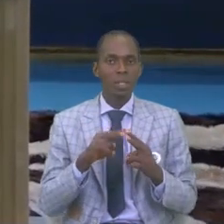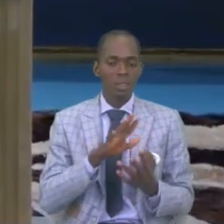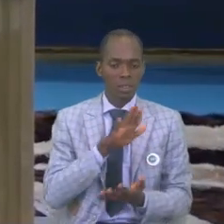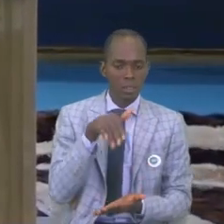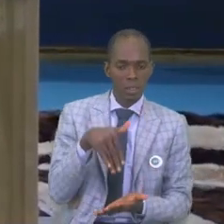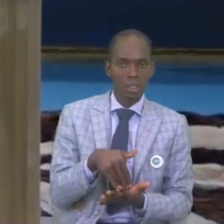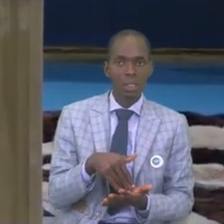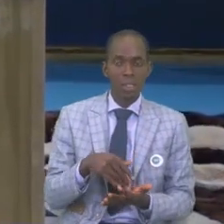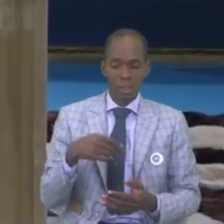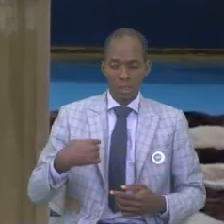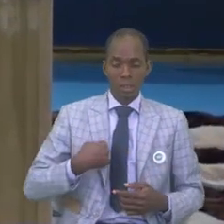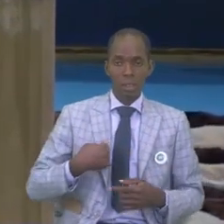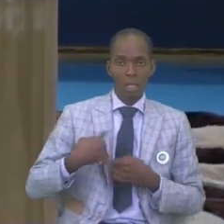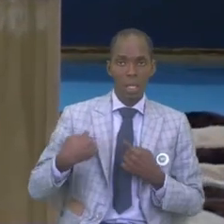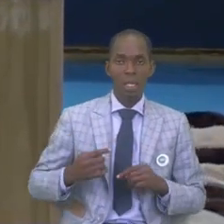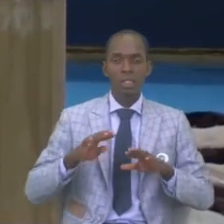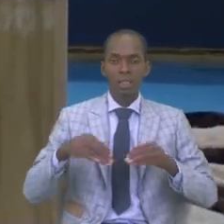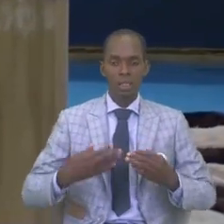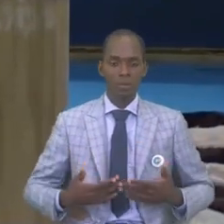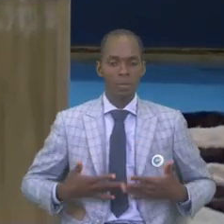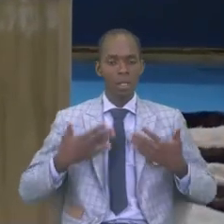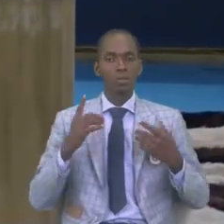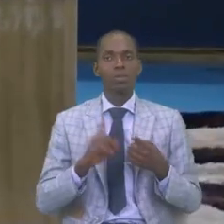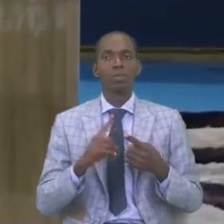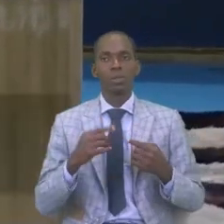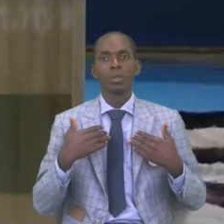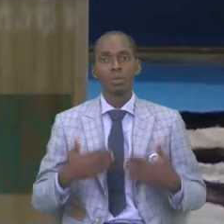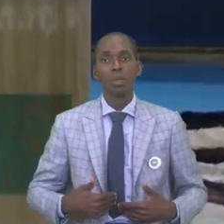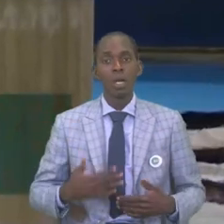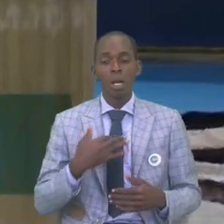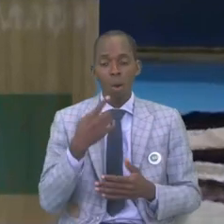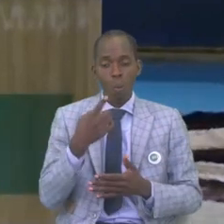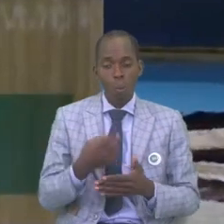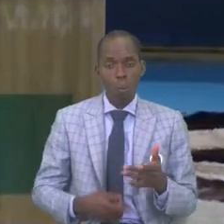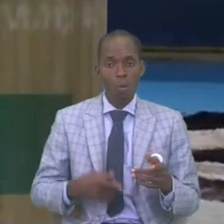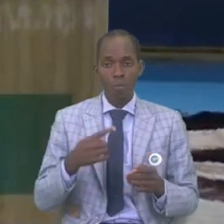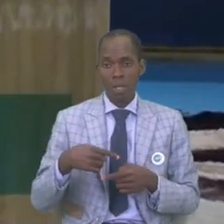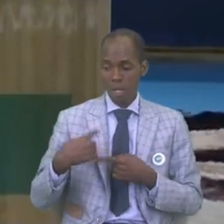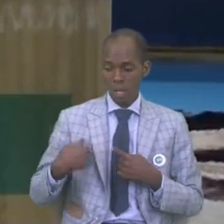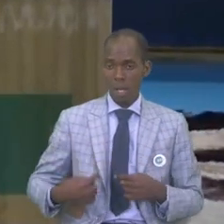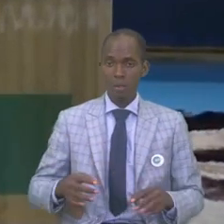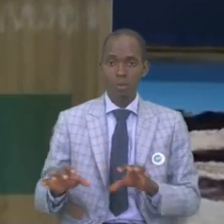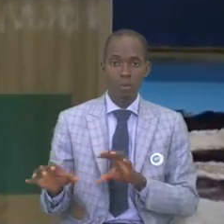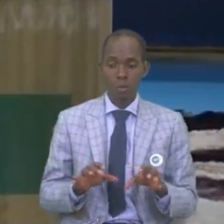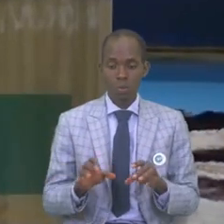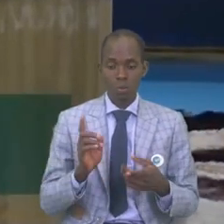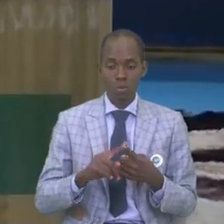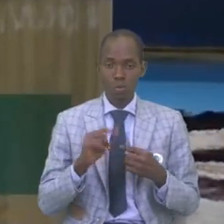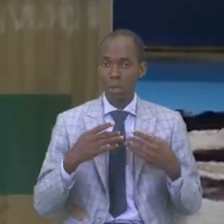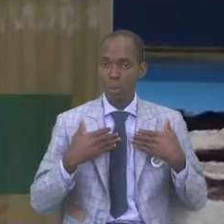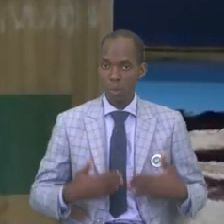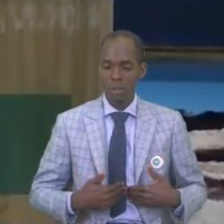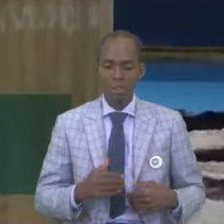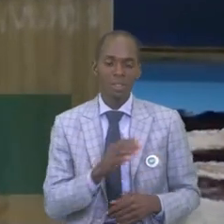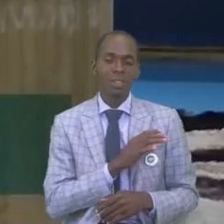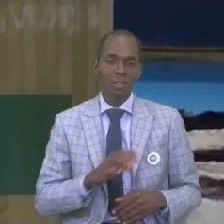gives life to the body. And what the heart does to the body, Christ does